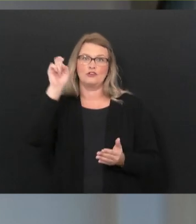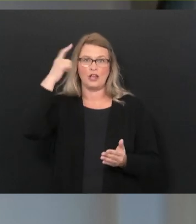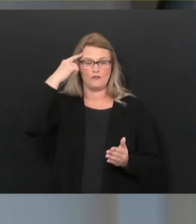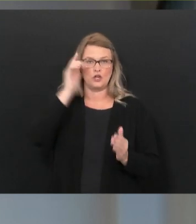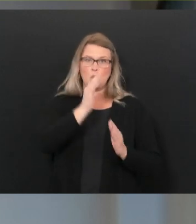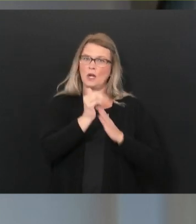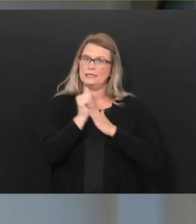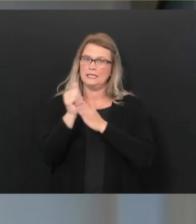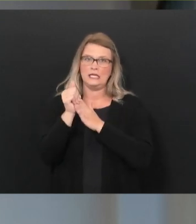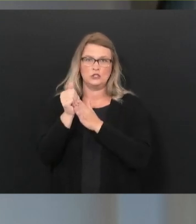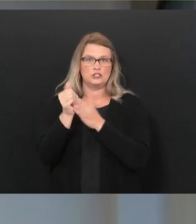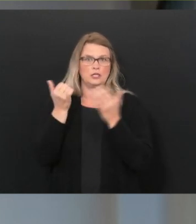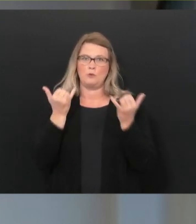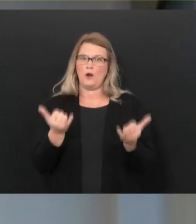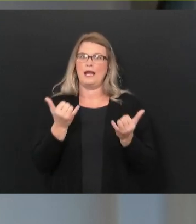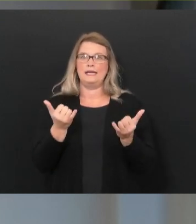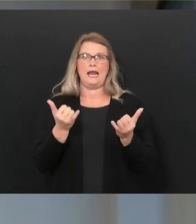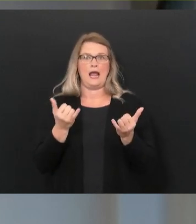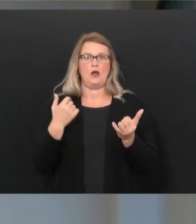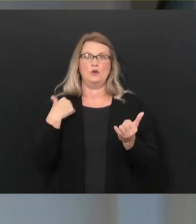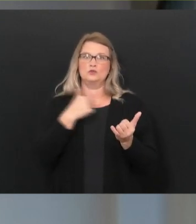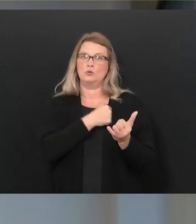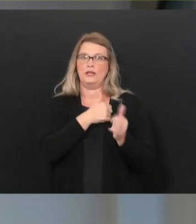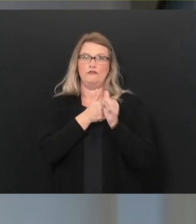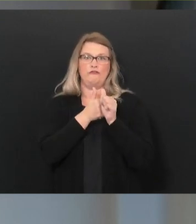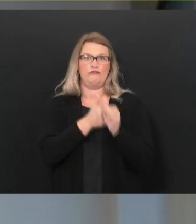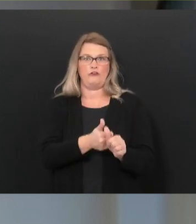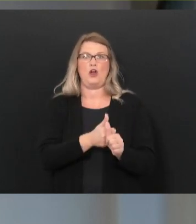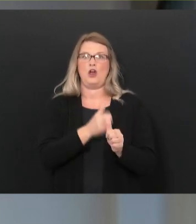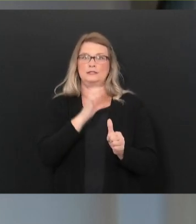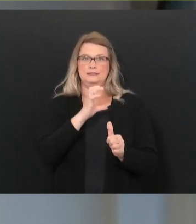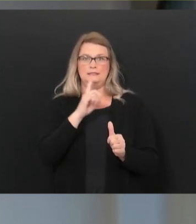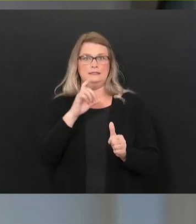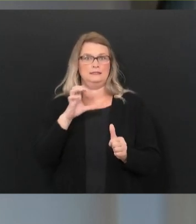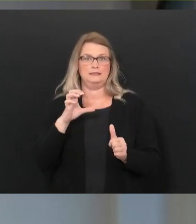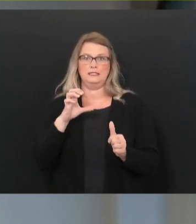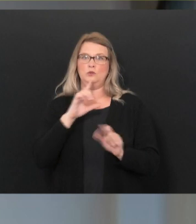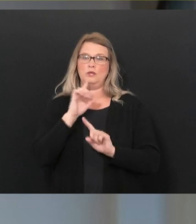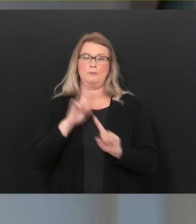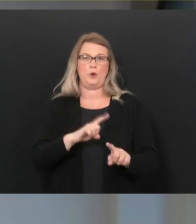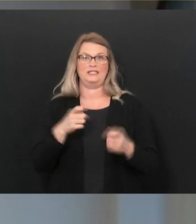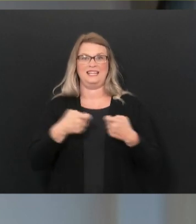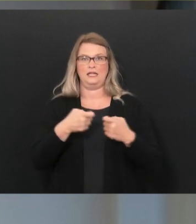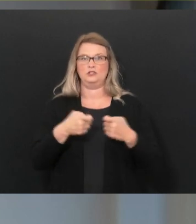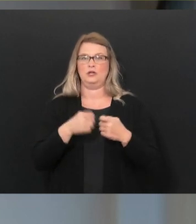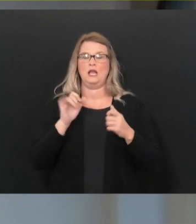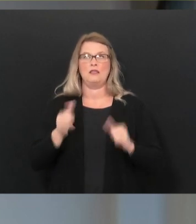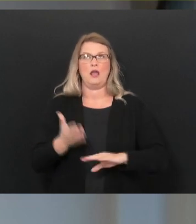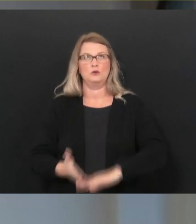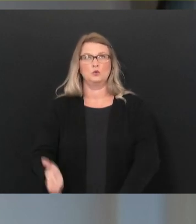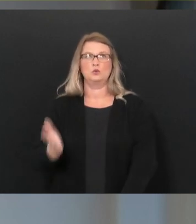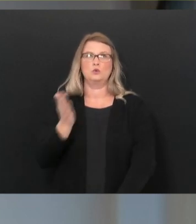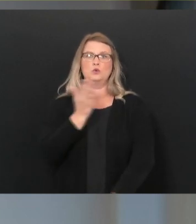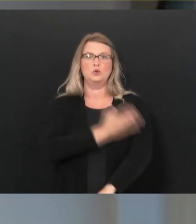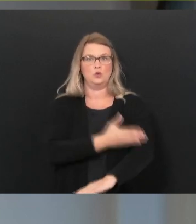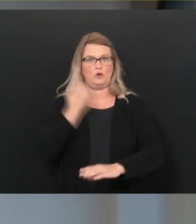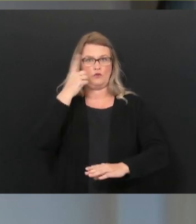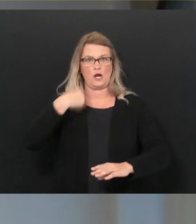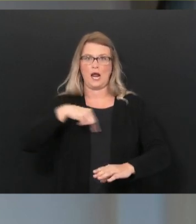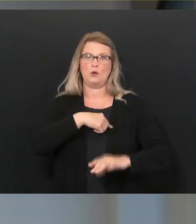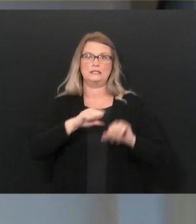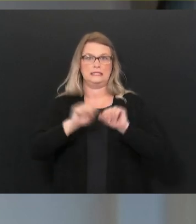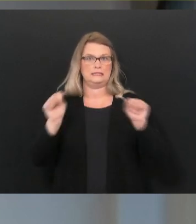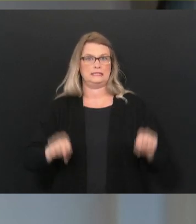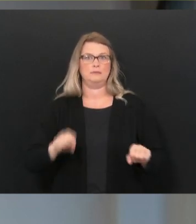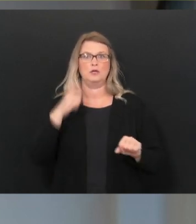this arena of making sure that we do receive these reports electronically. That makes an enormous difference for our system, both in